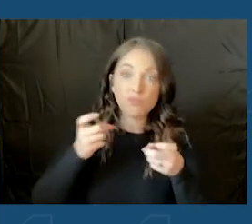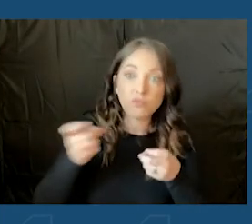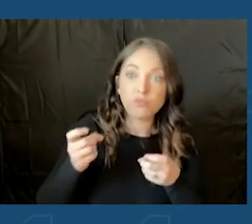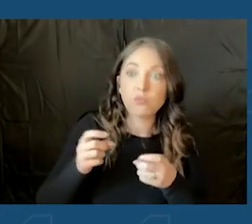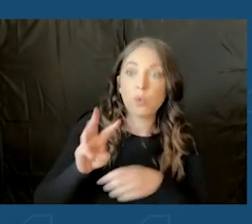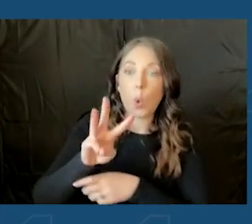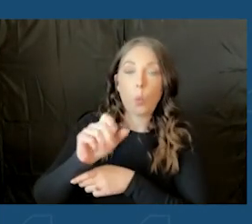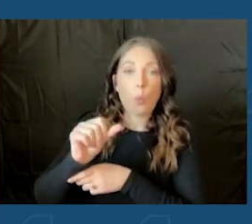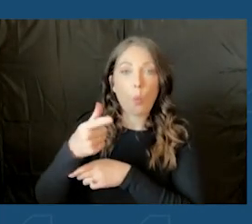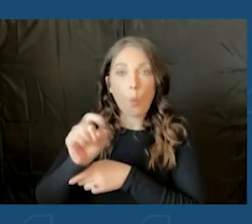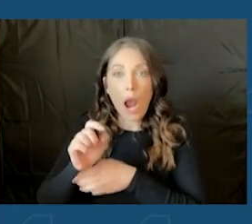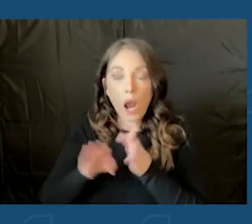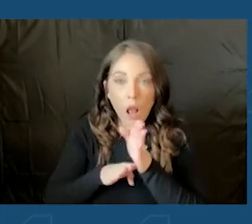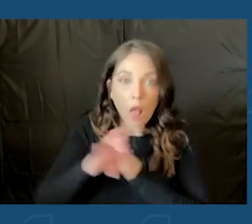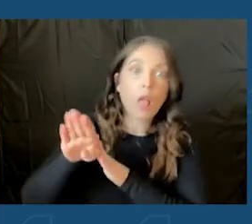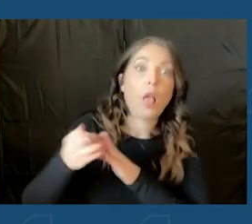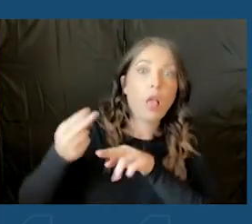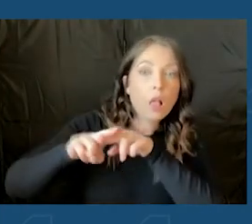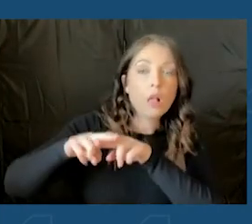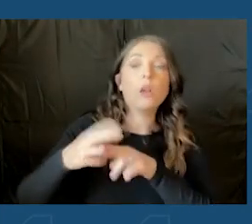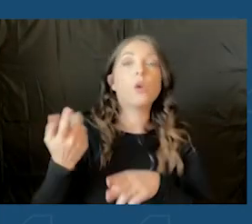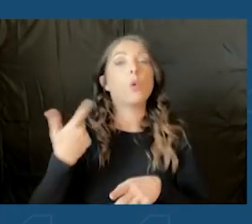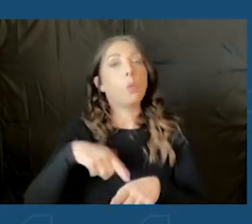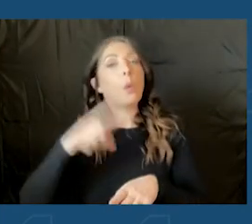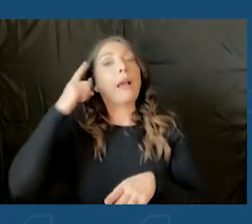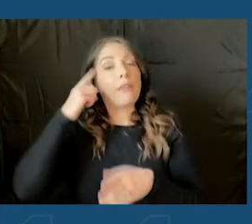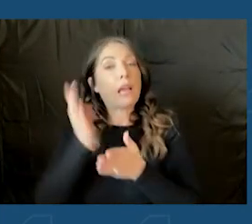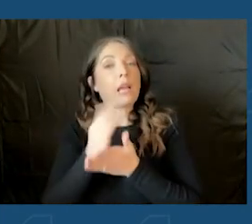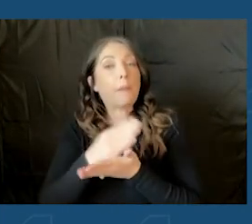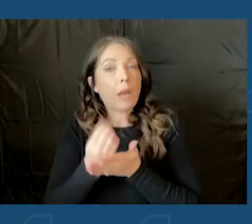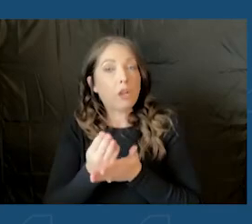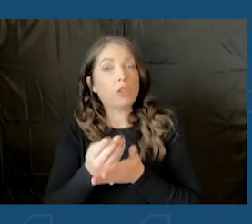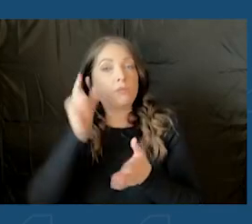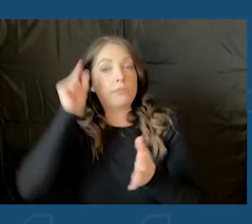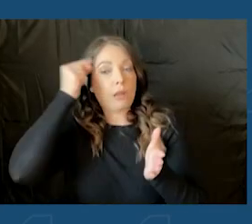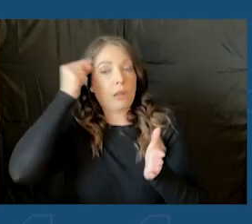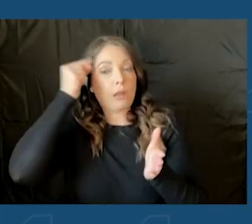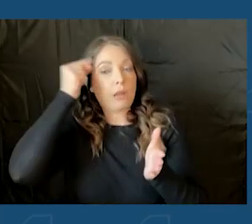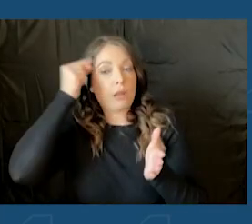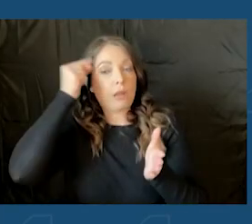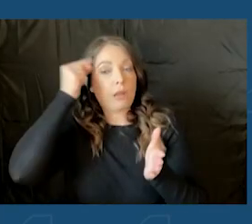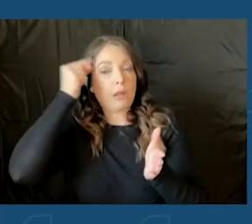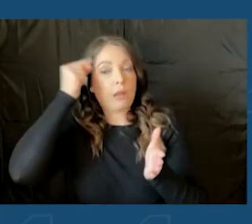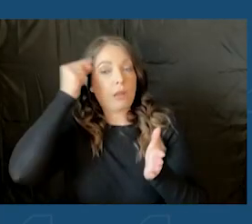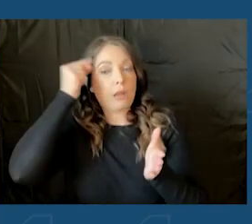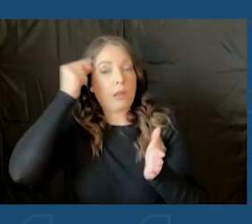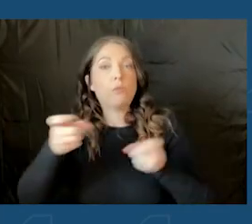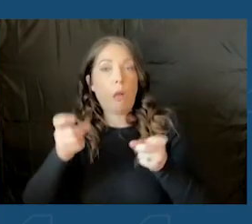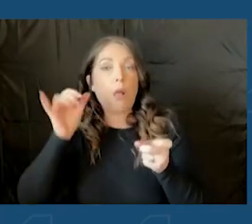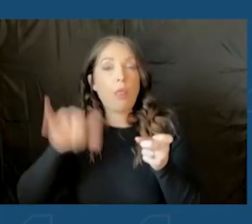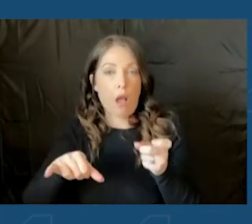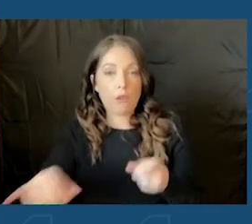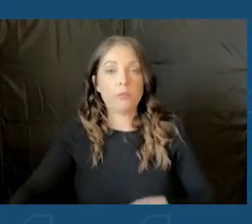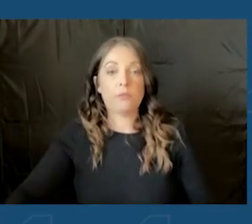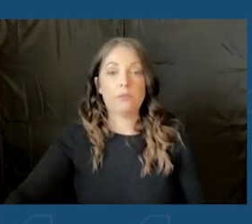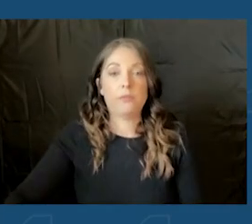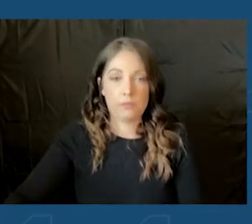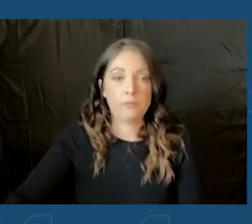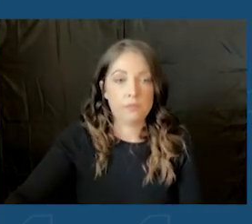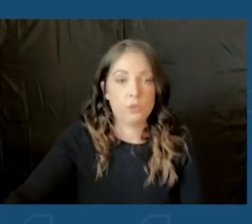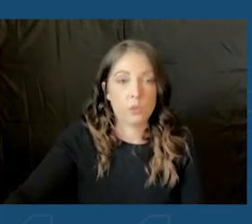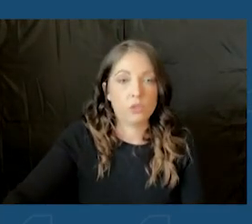So we believe the budget, as signed by the governor, can handle the inflationary pressures throughout the year. You